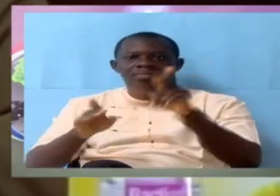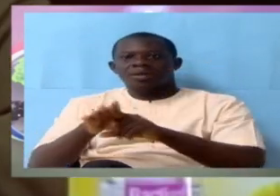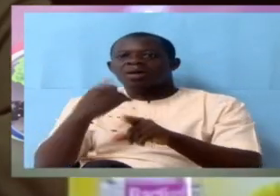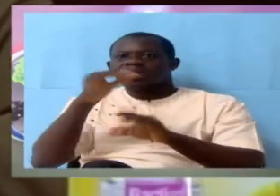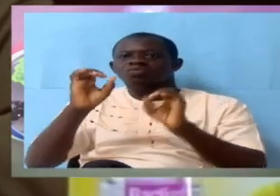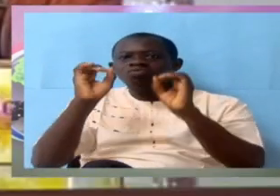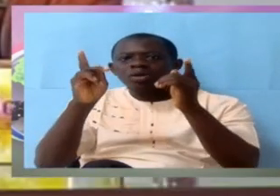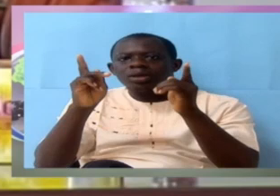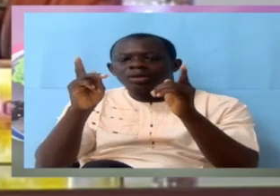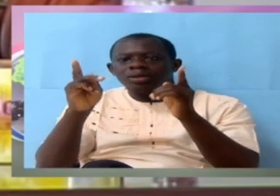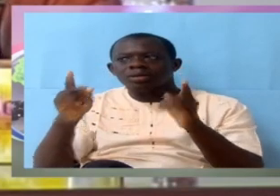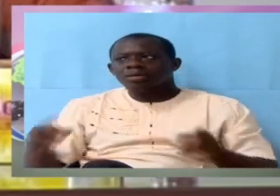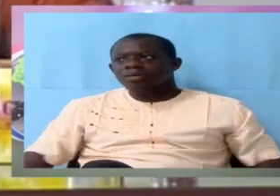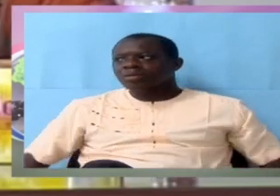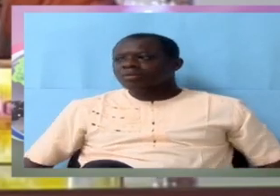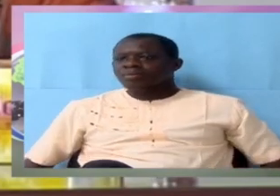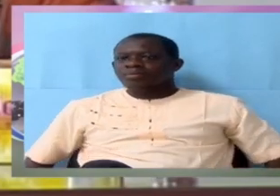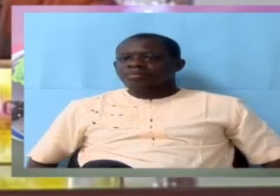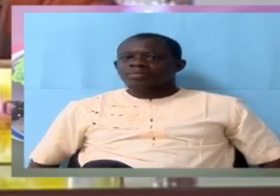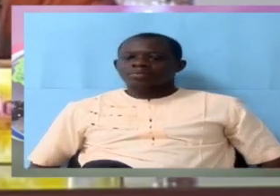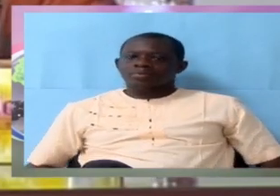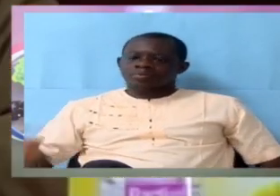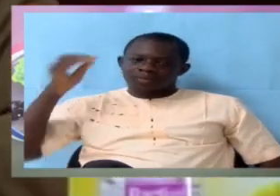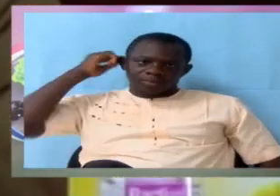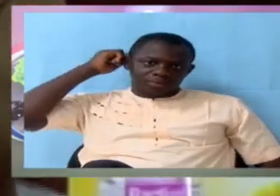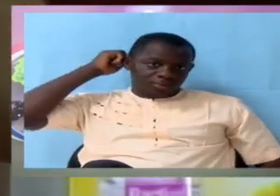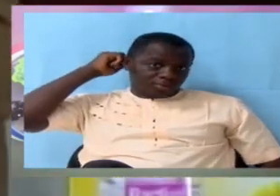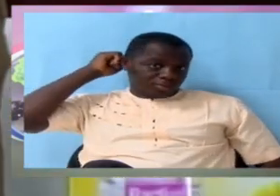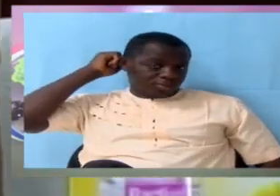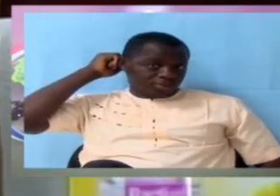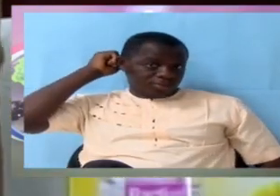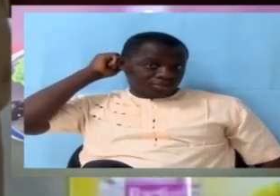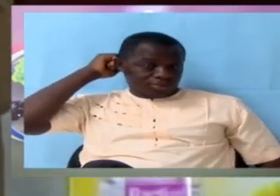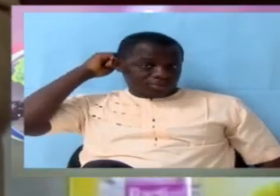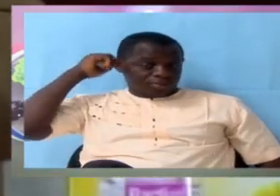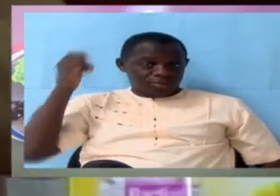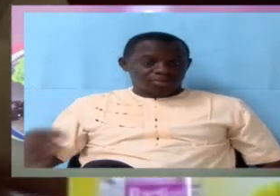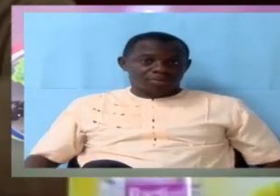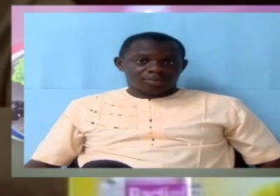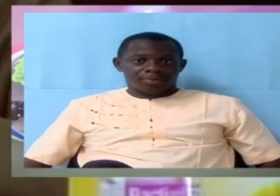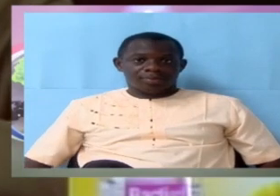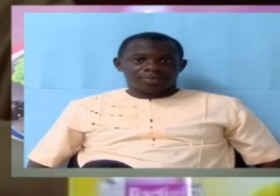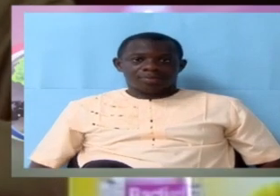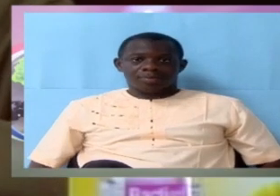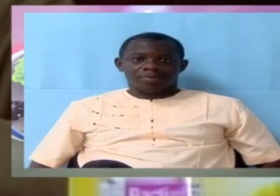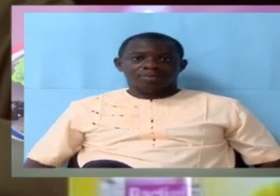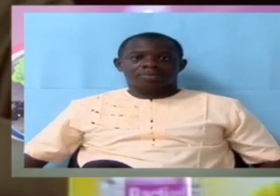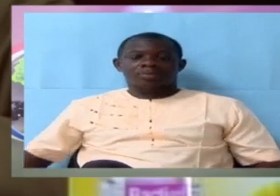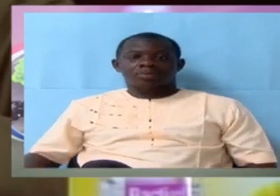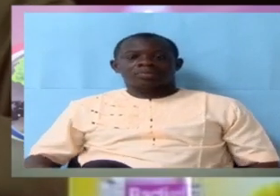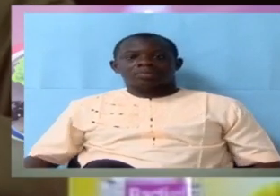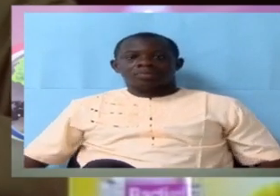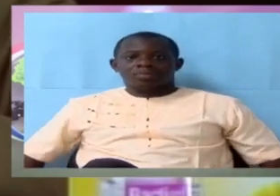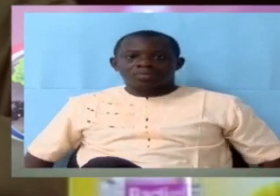right? We shall be. When do you want? We are in your hands. You know what's been going on during this